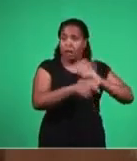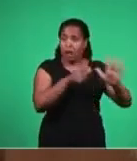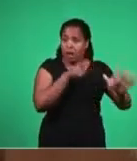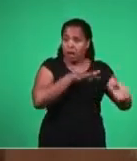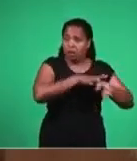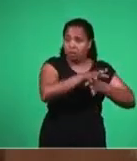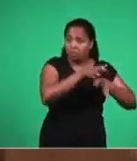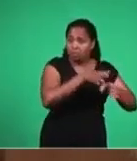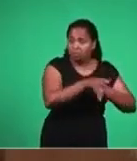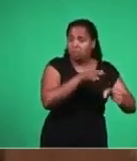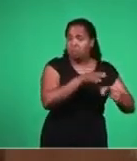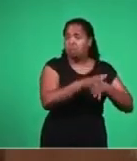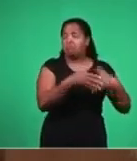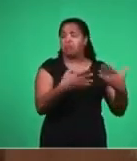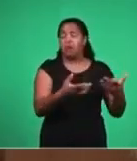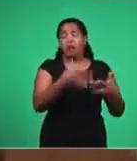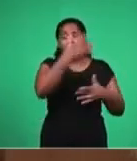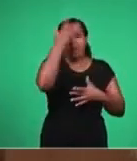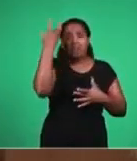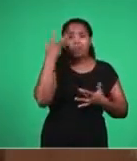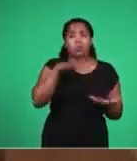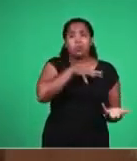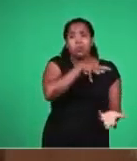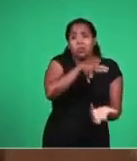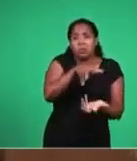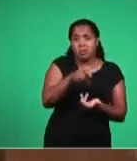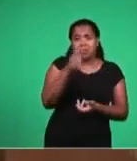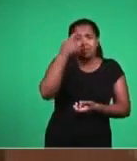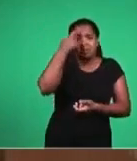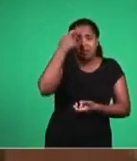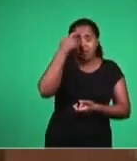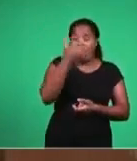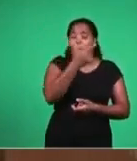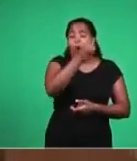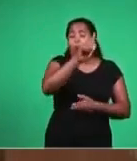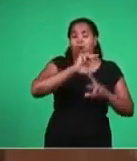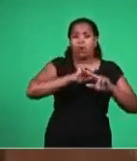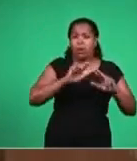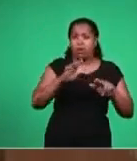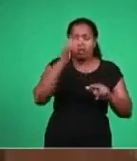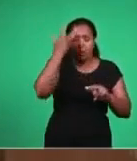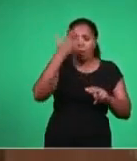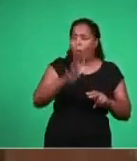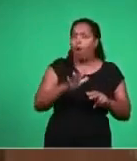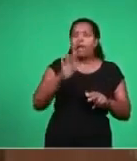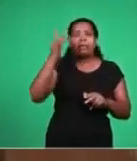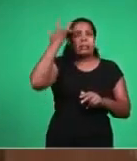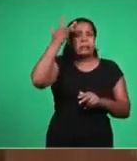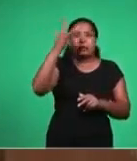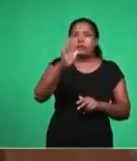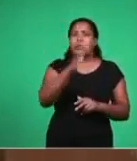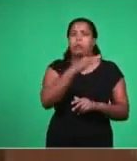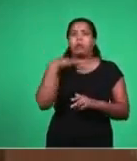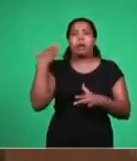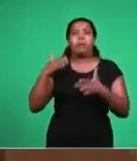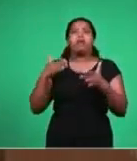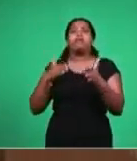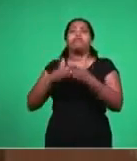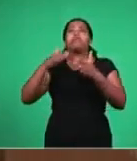that the enemy, our lives, you're not gonna die, and you're gonna be just like God, which is what he said back in